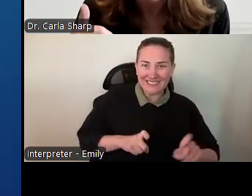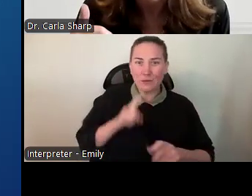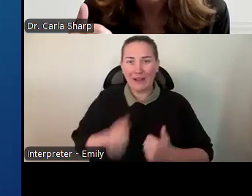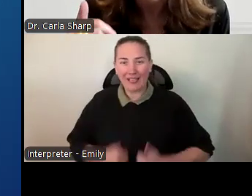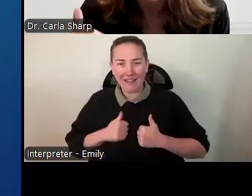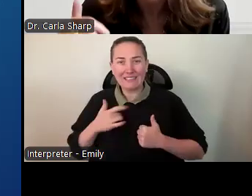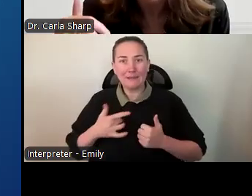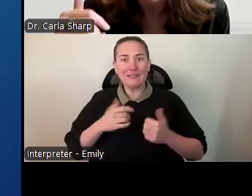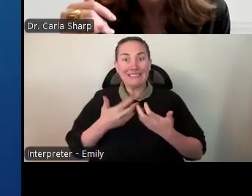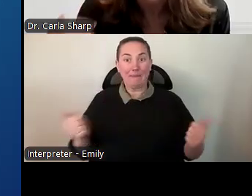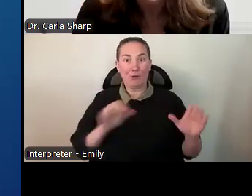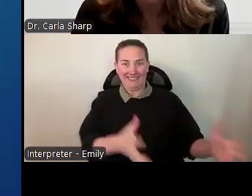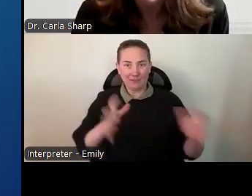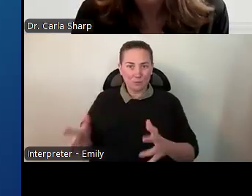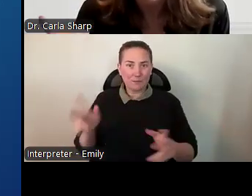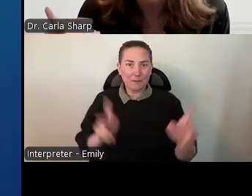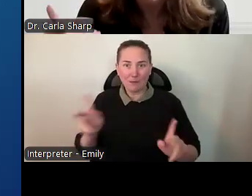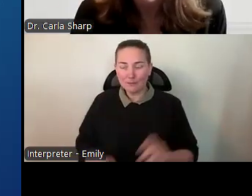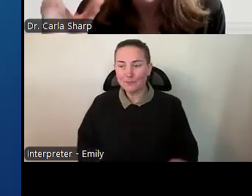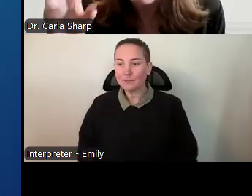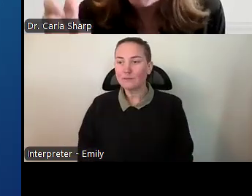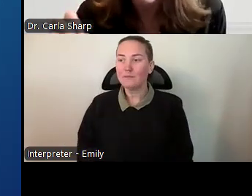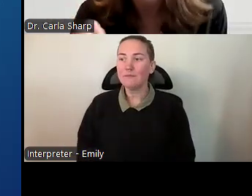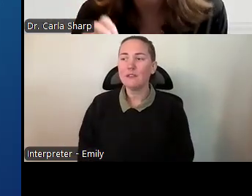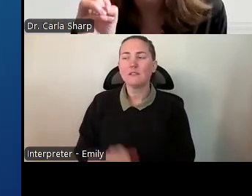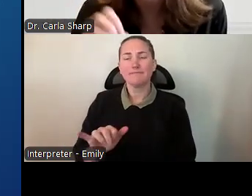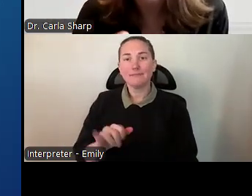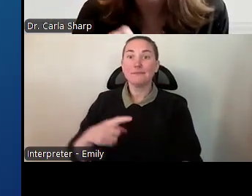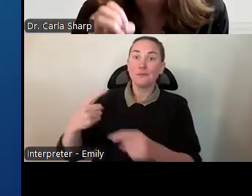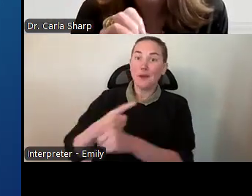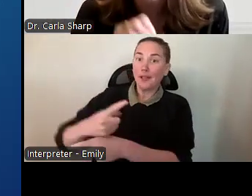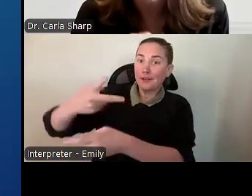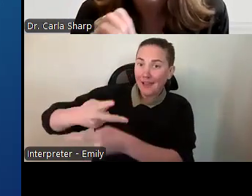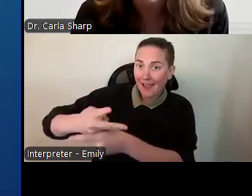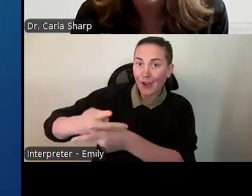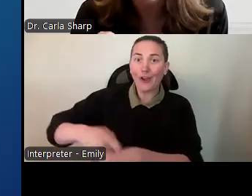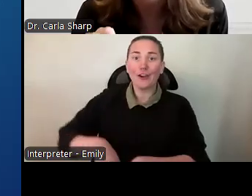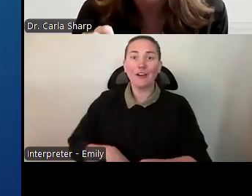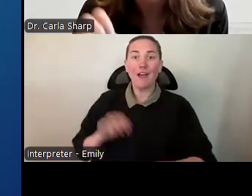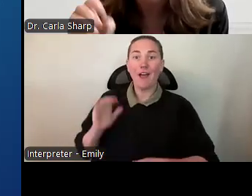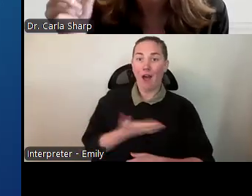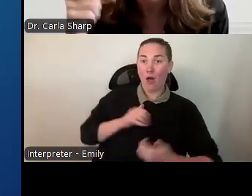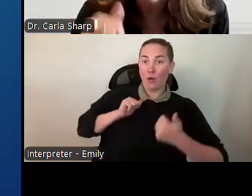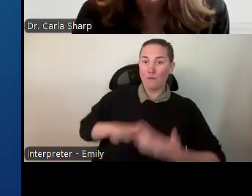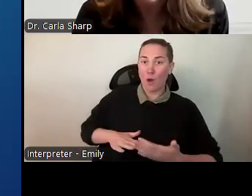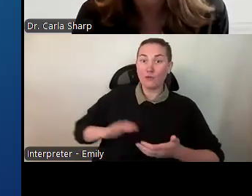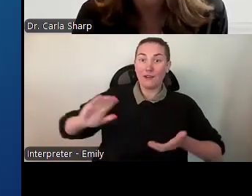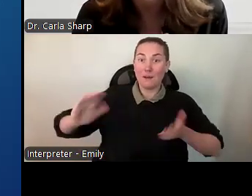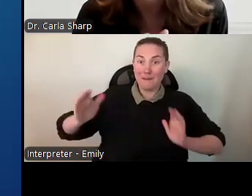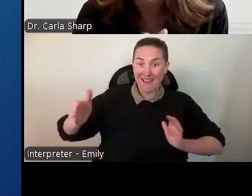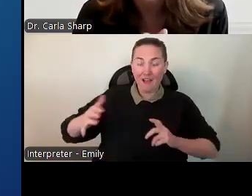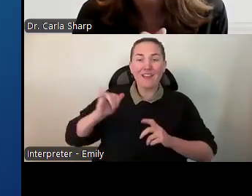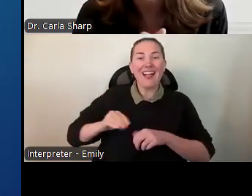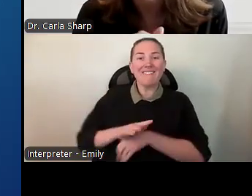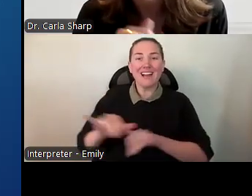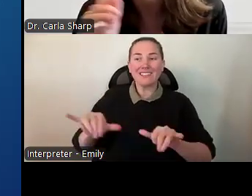actually look at usual care and compare these specialized manualized based treatment to usual care, the effect size drops